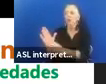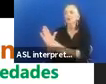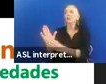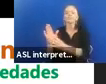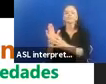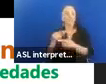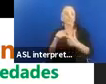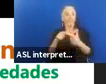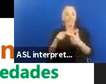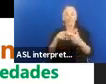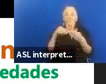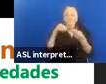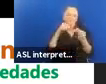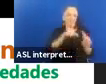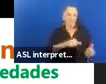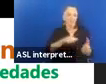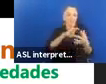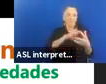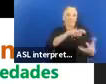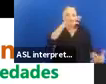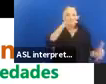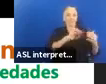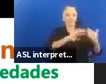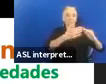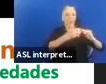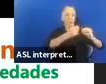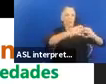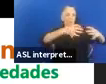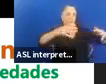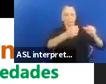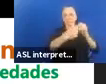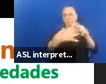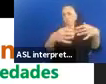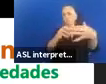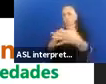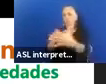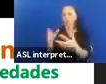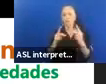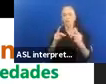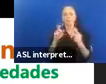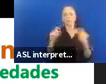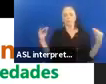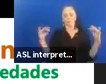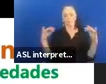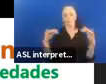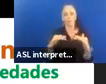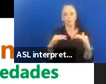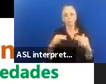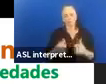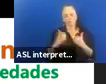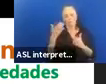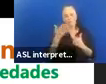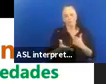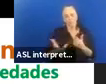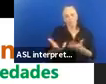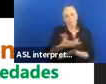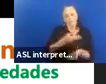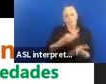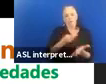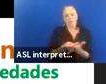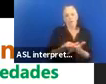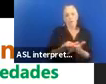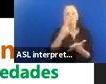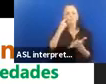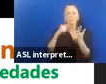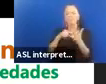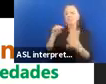by which more and more people are forced to migrate to where that capital is concentrated to make their livelihoods, whether it's Mumbai